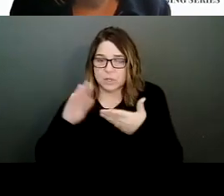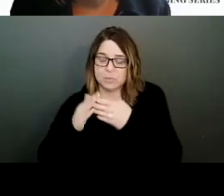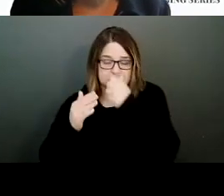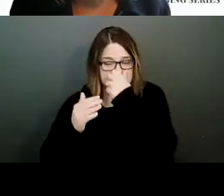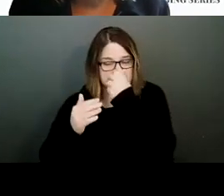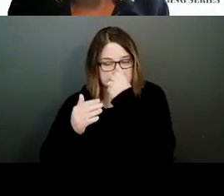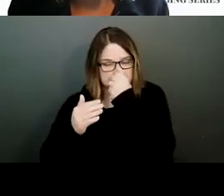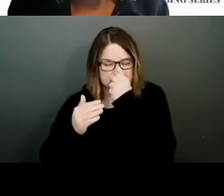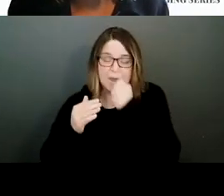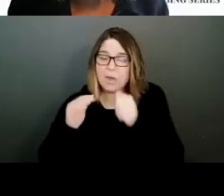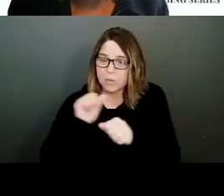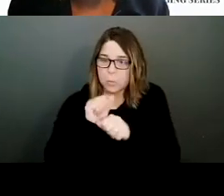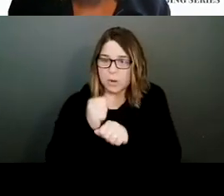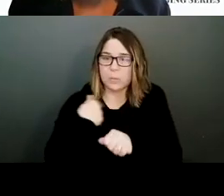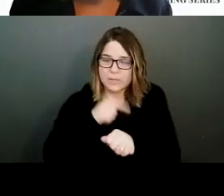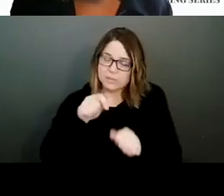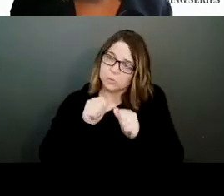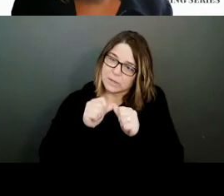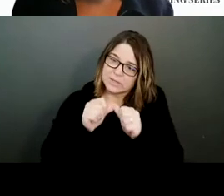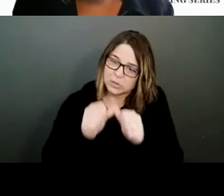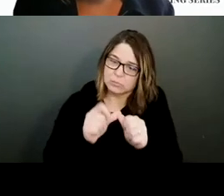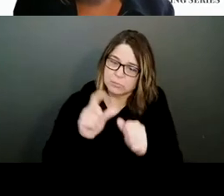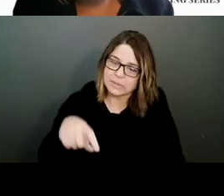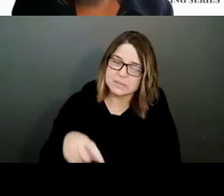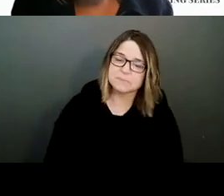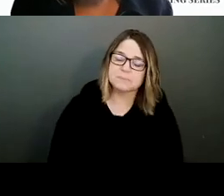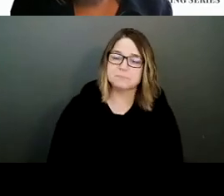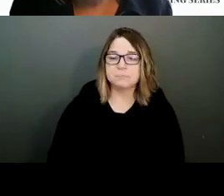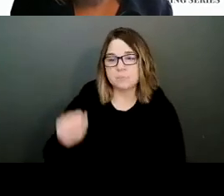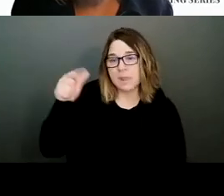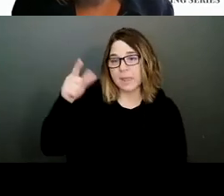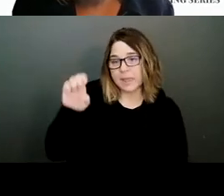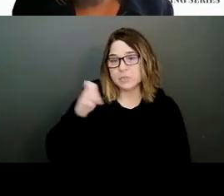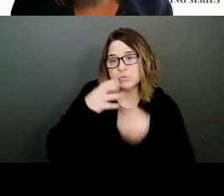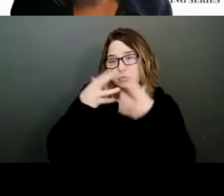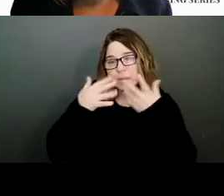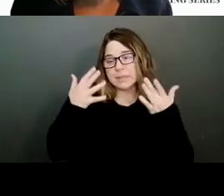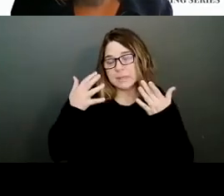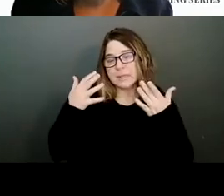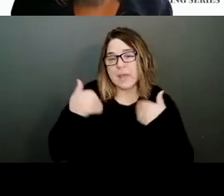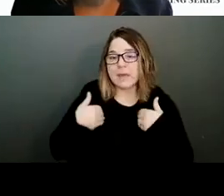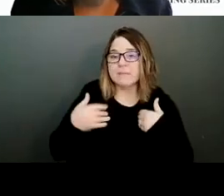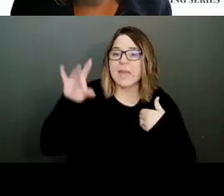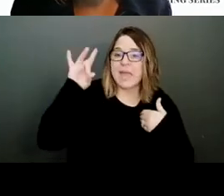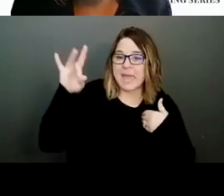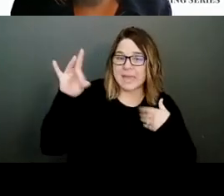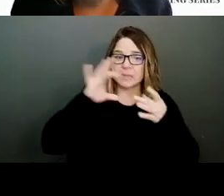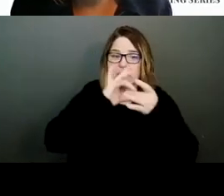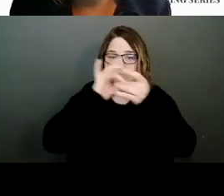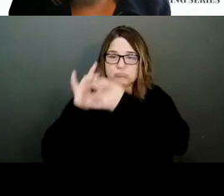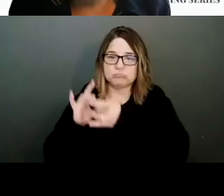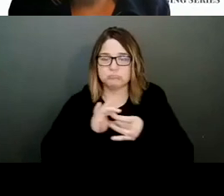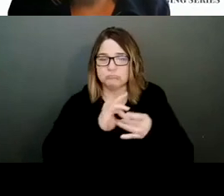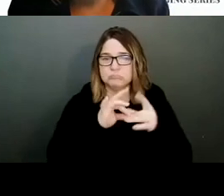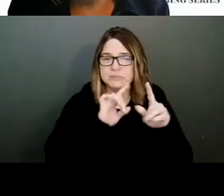to continue. So the age-friendly framework proposes 8 interconnected domains that can help identify and